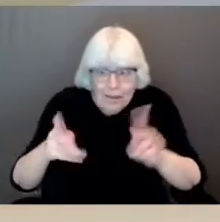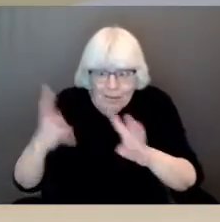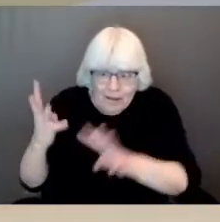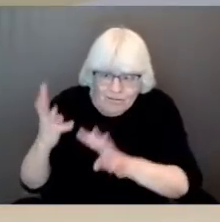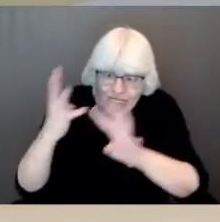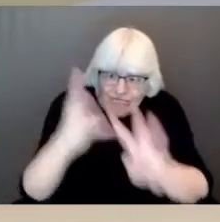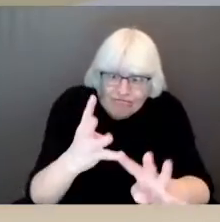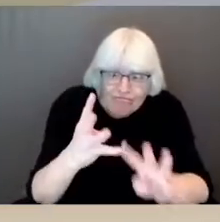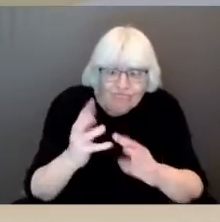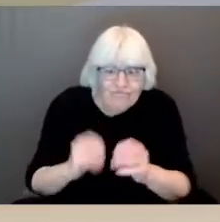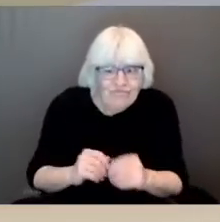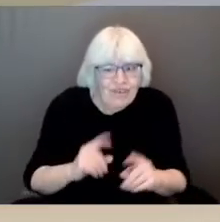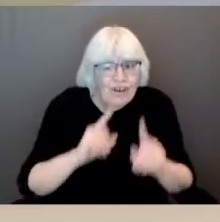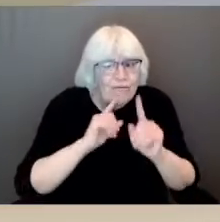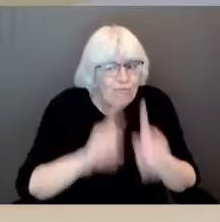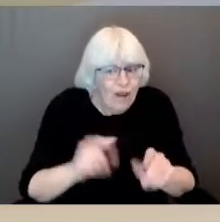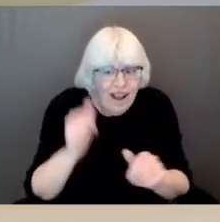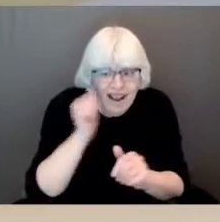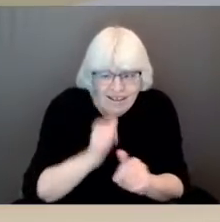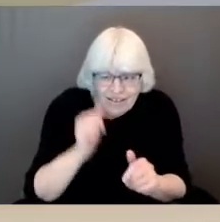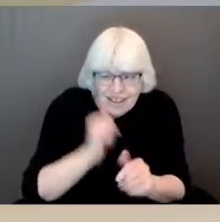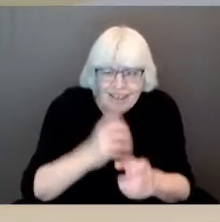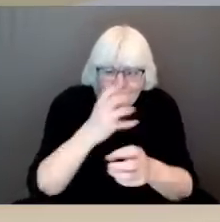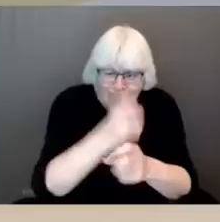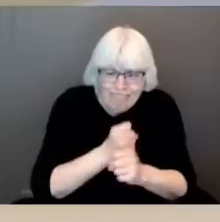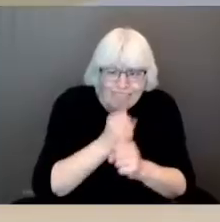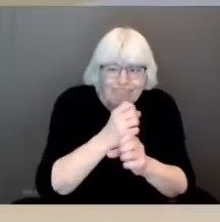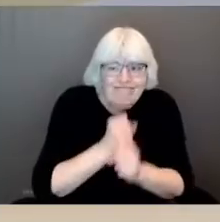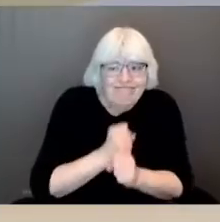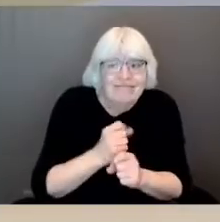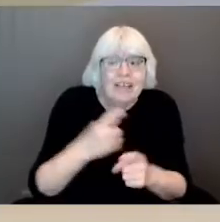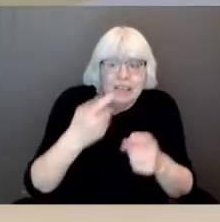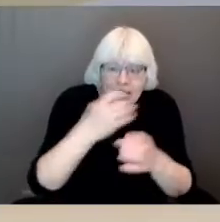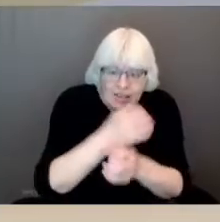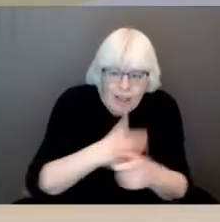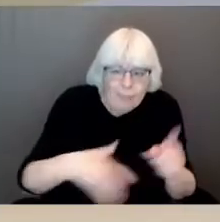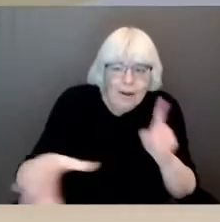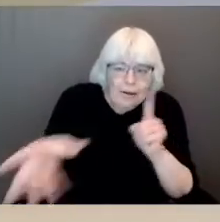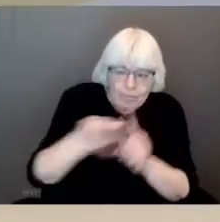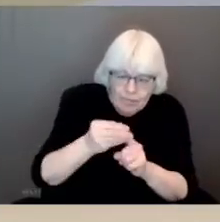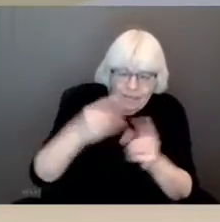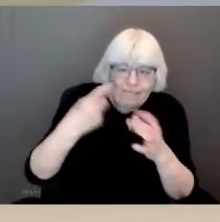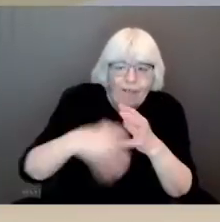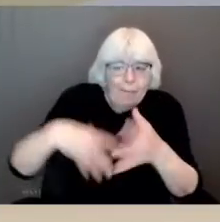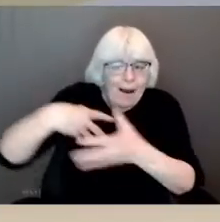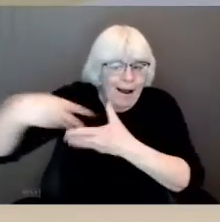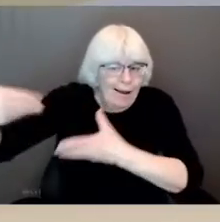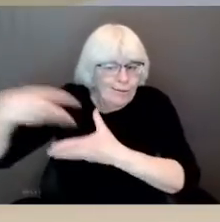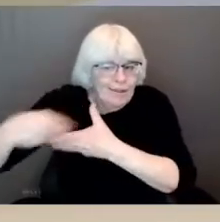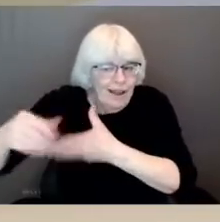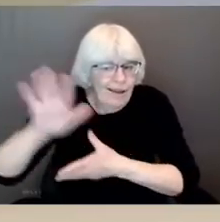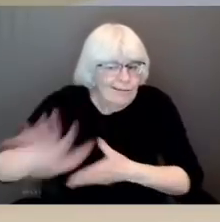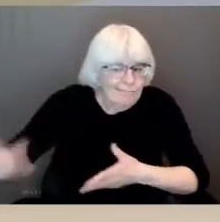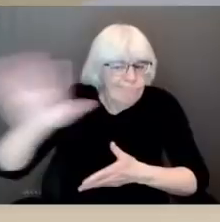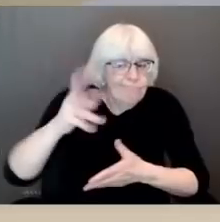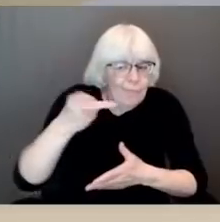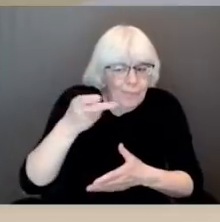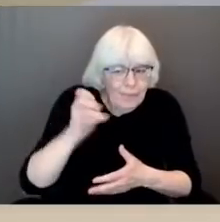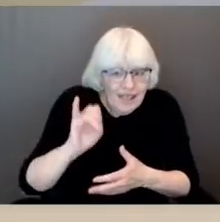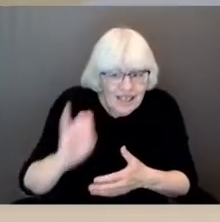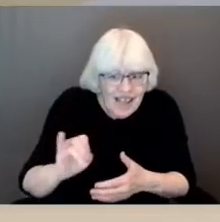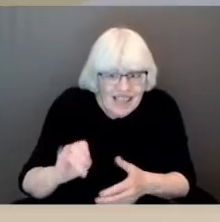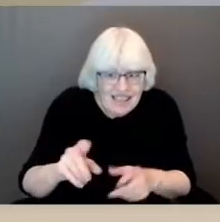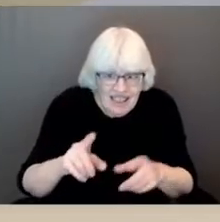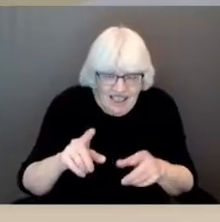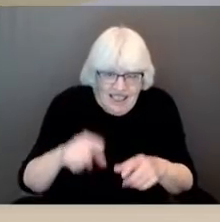day cases from outside Atlantic Canada. Just wondering, out of all those cases, are there any positives? Certainly, and